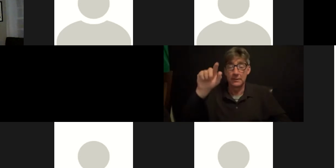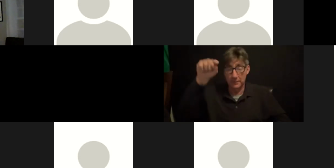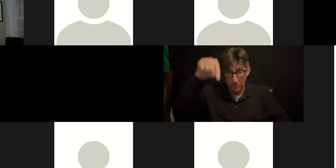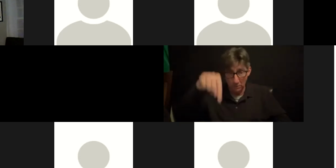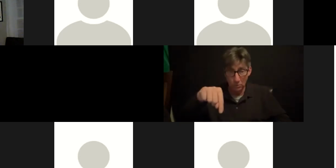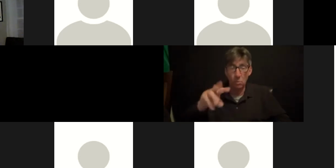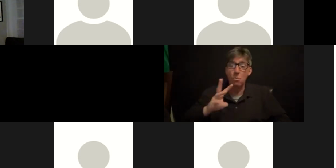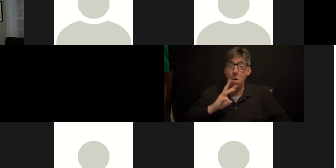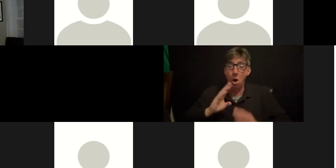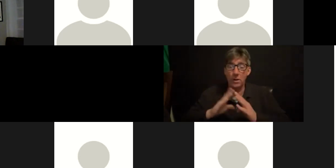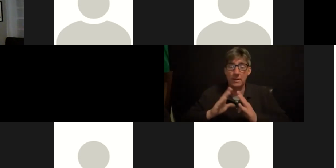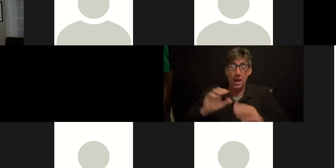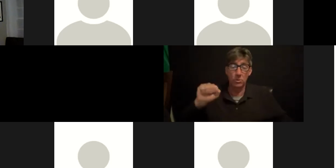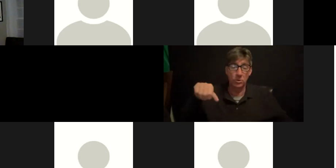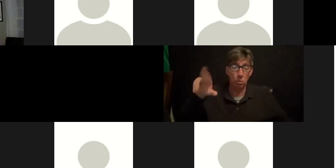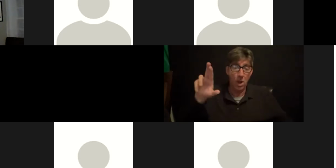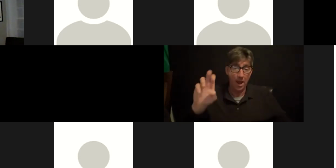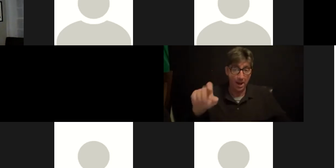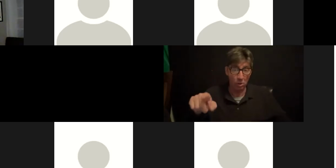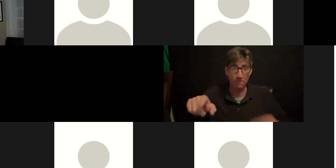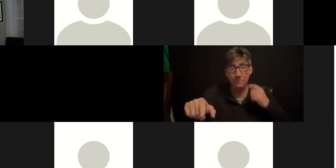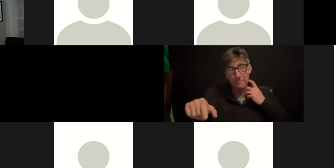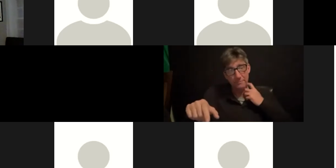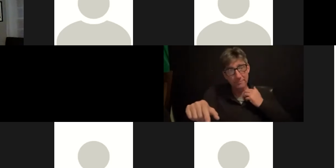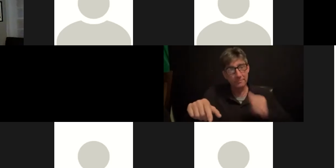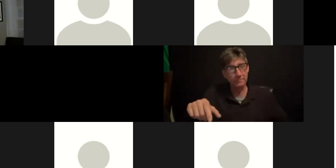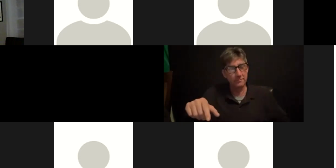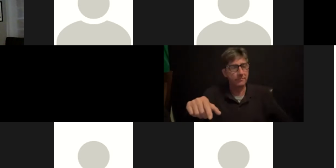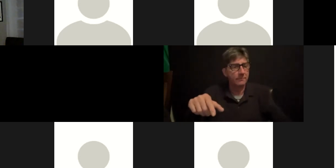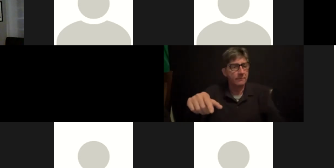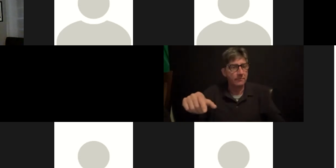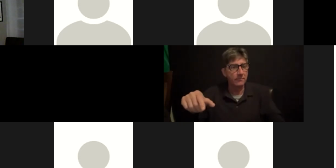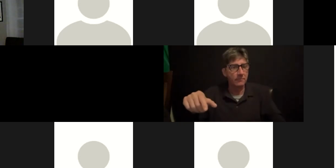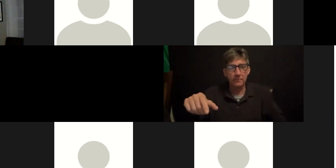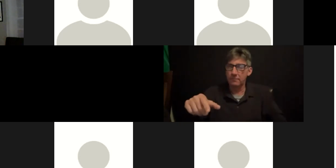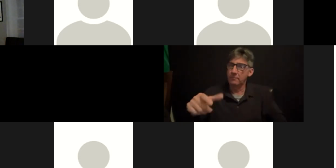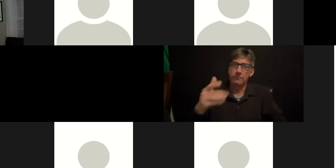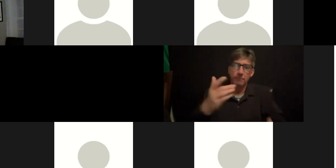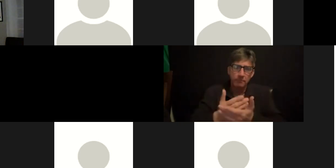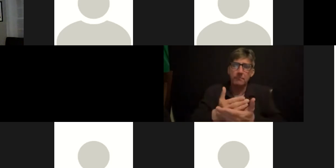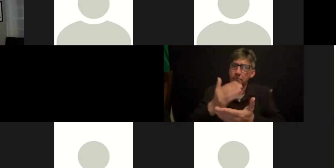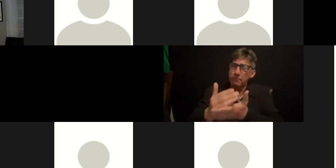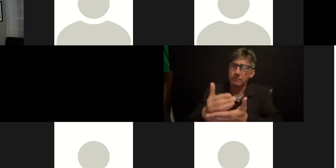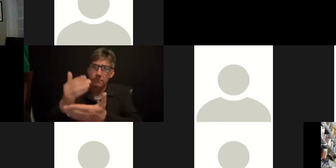into Watertown Square. It serves, I can't tell you how many schools it serves.